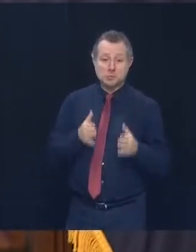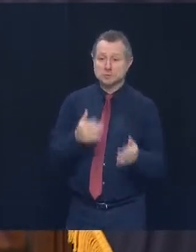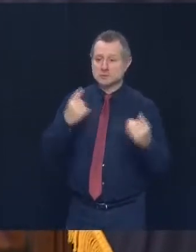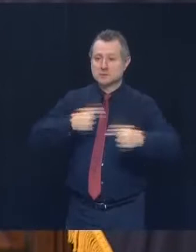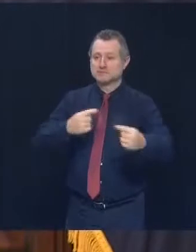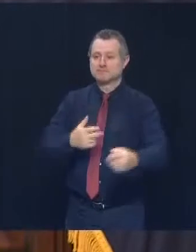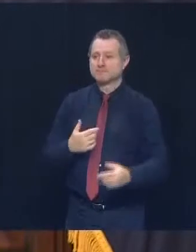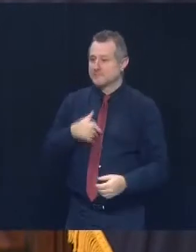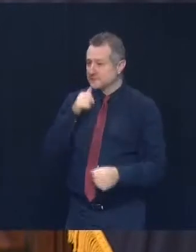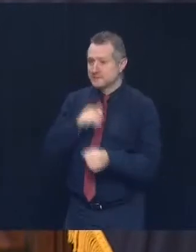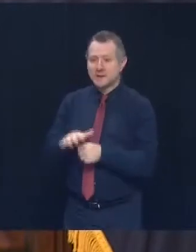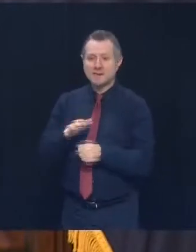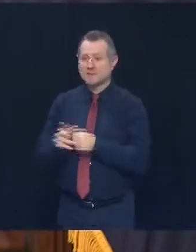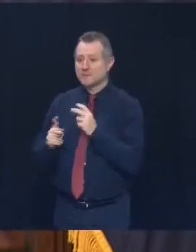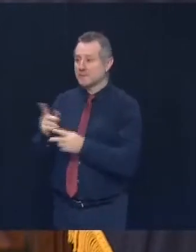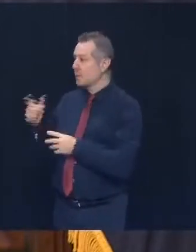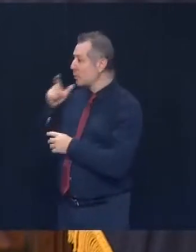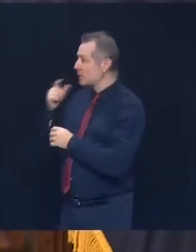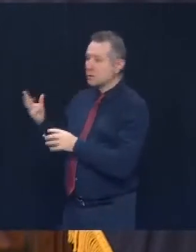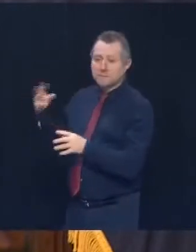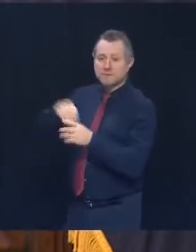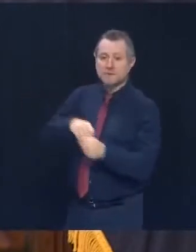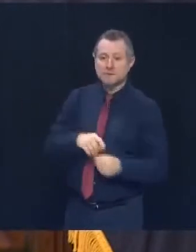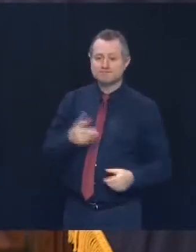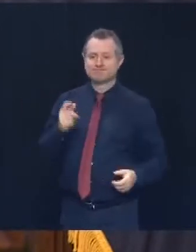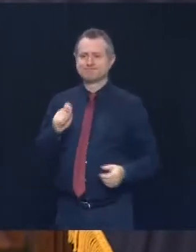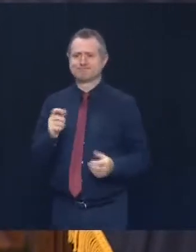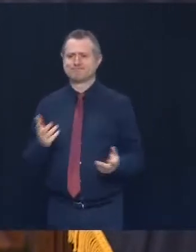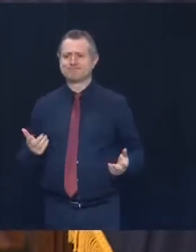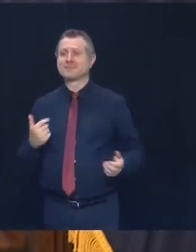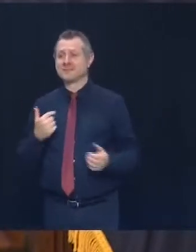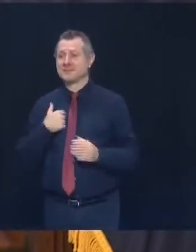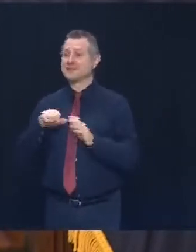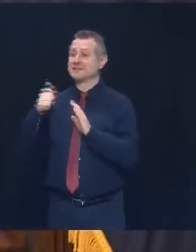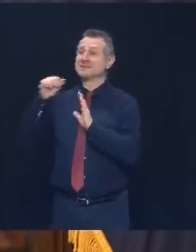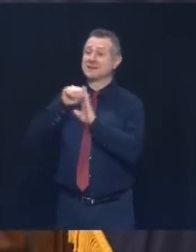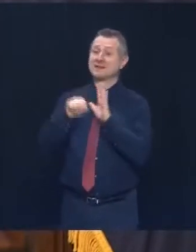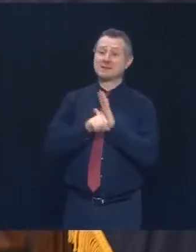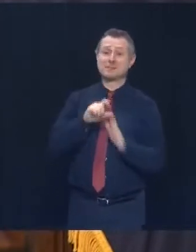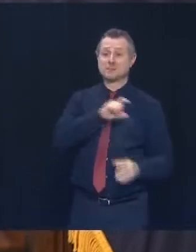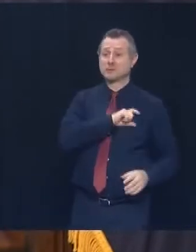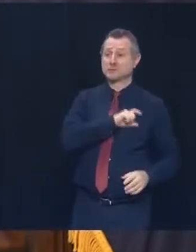period. We have state police that are already